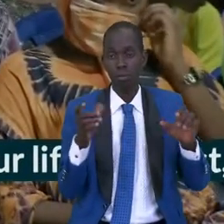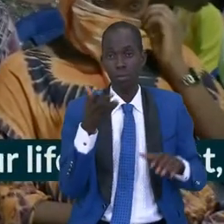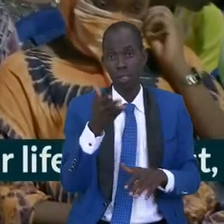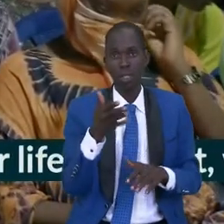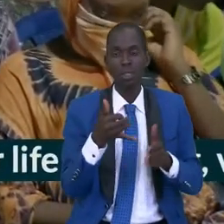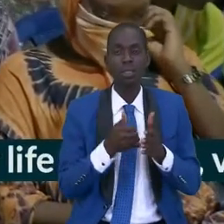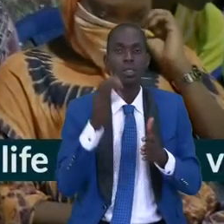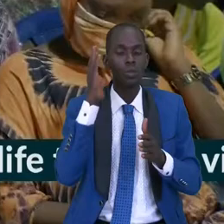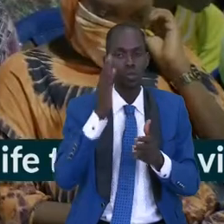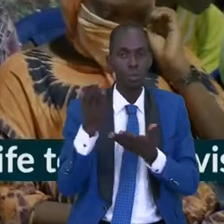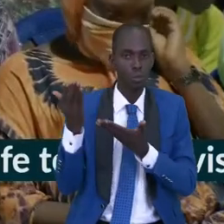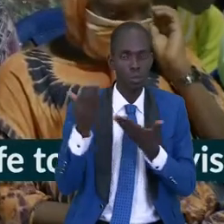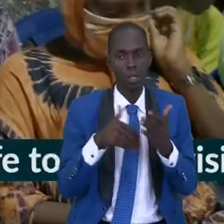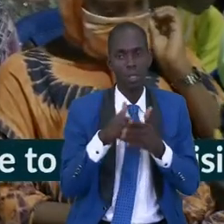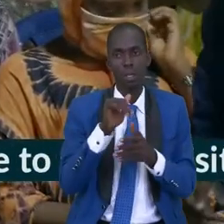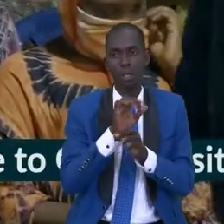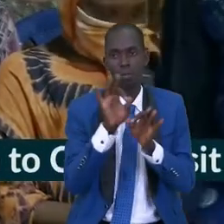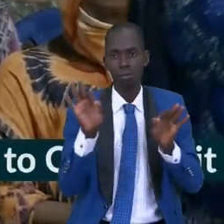very clearly.